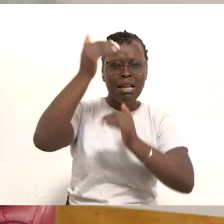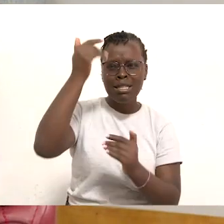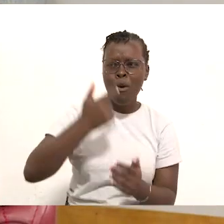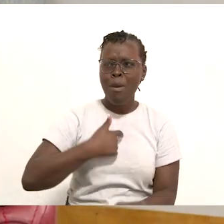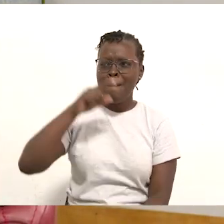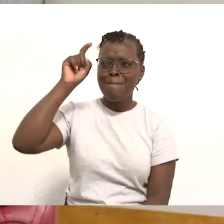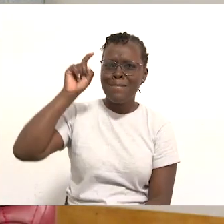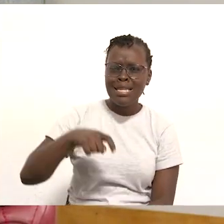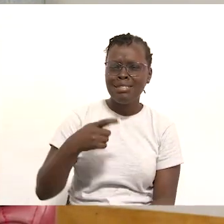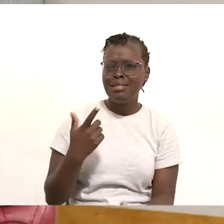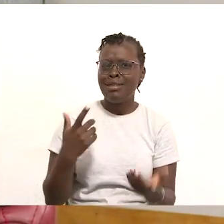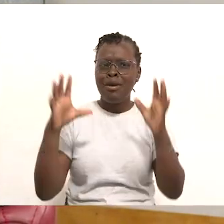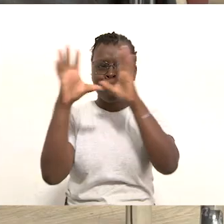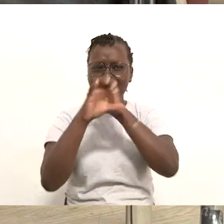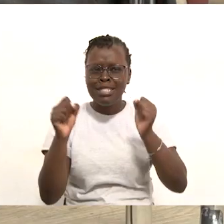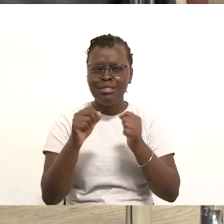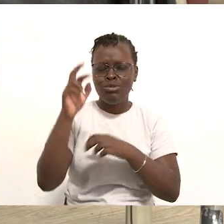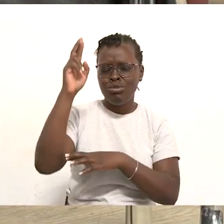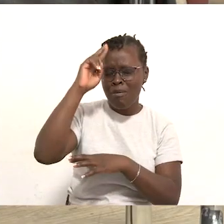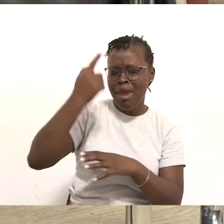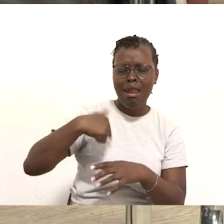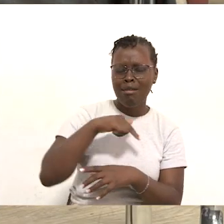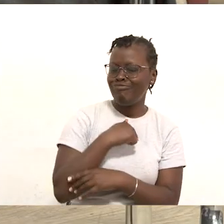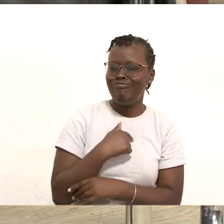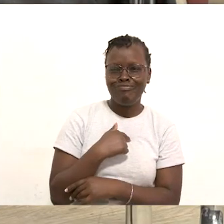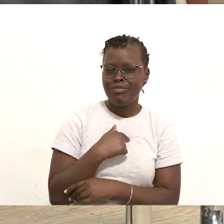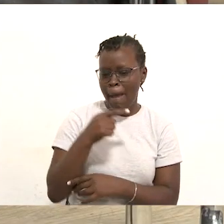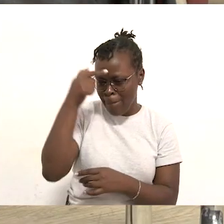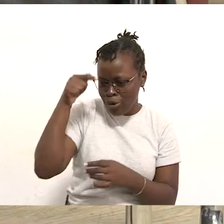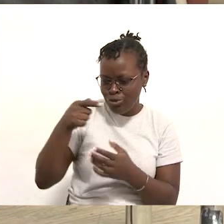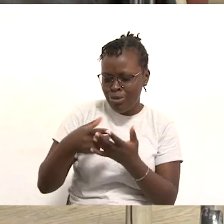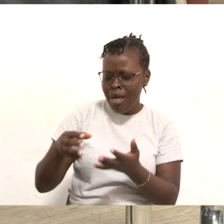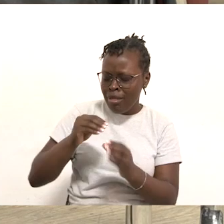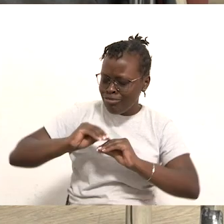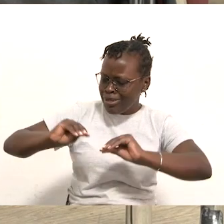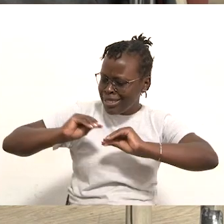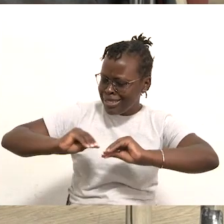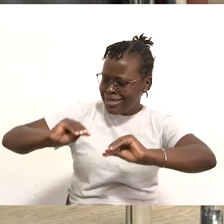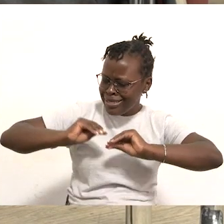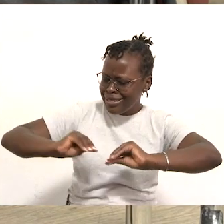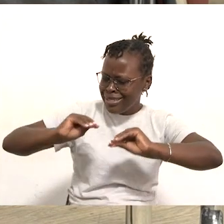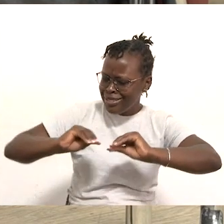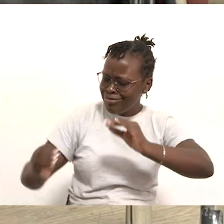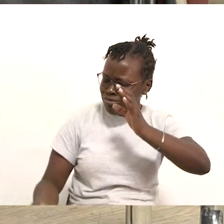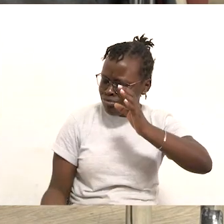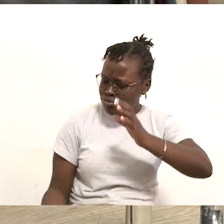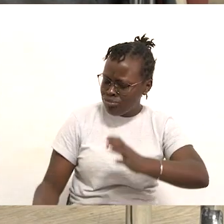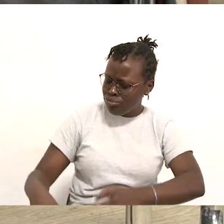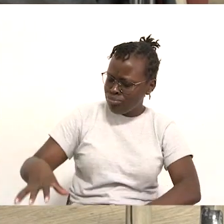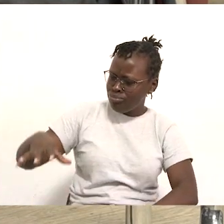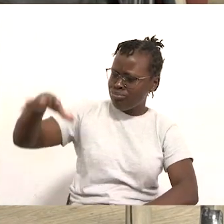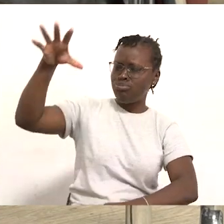the then president to come and remind them that they need the skills to bonyeza tara. In fact, it will be the learners trying to show the